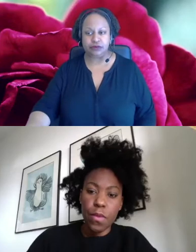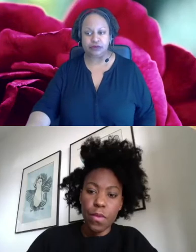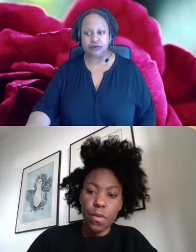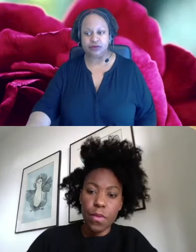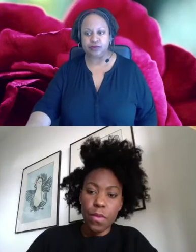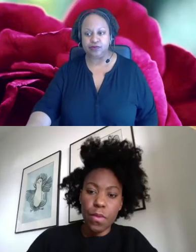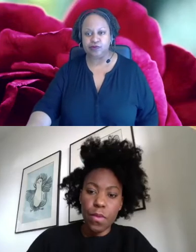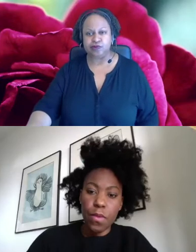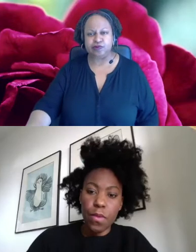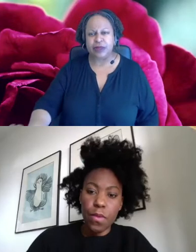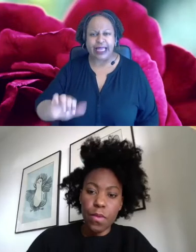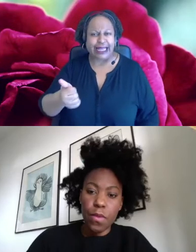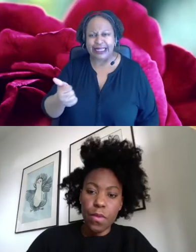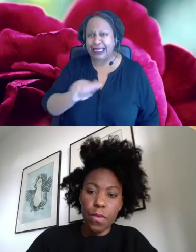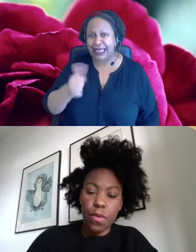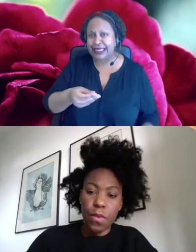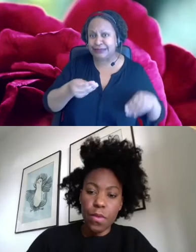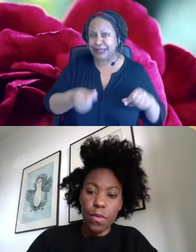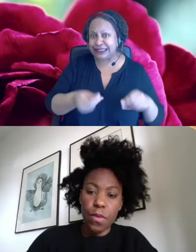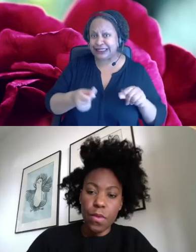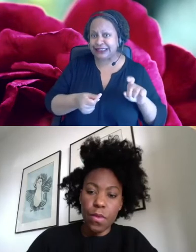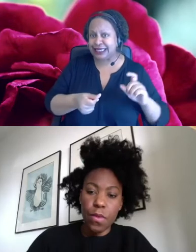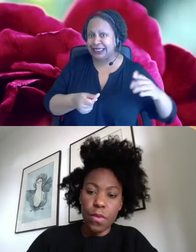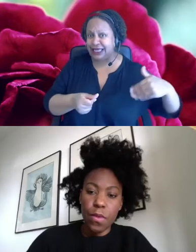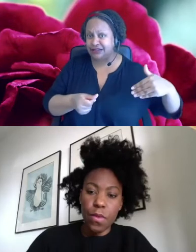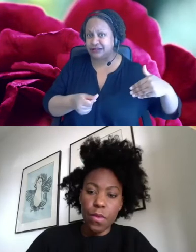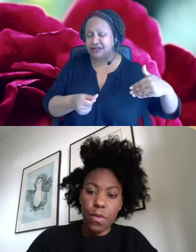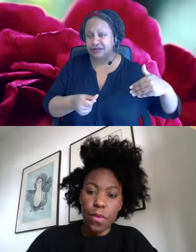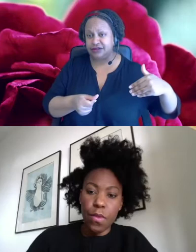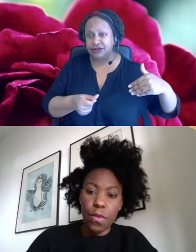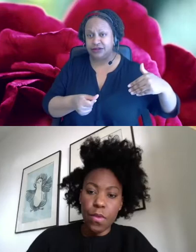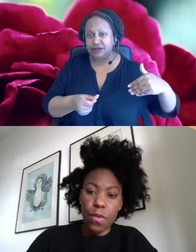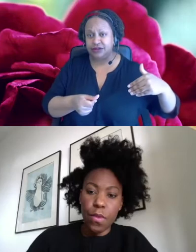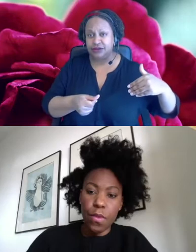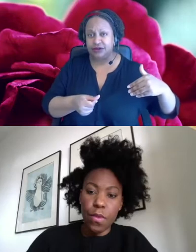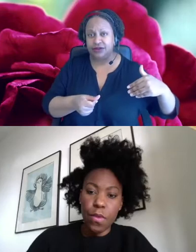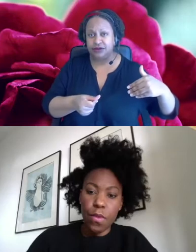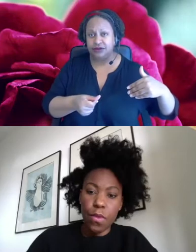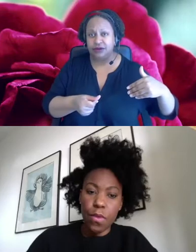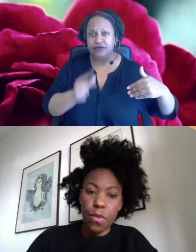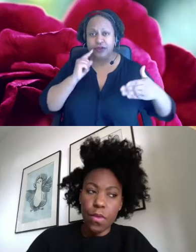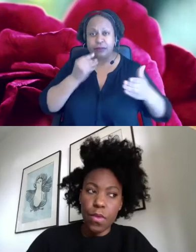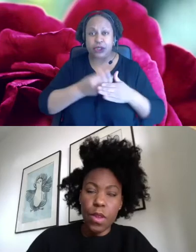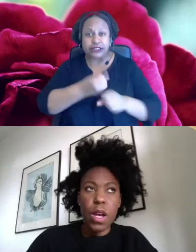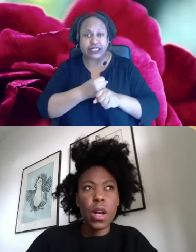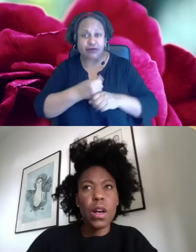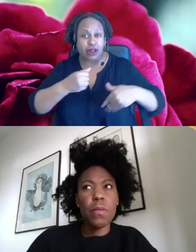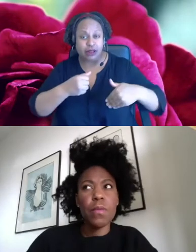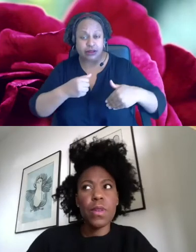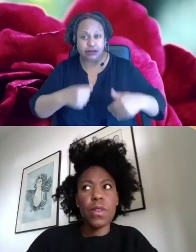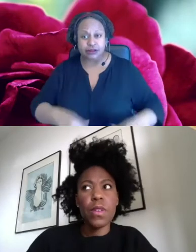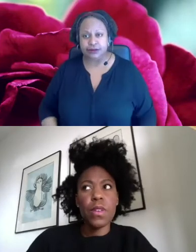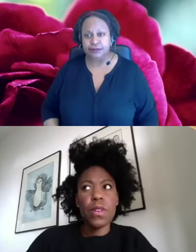did you incur any expenses yet on the income yet to be received?